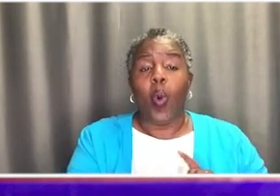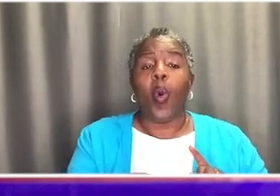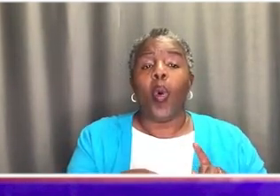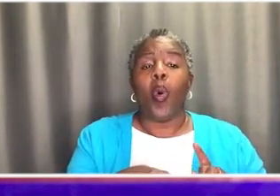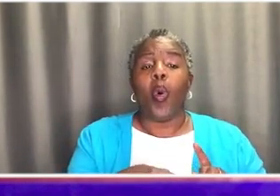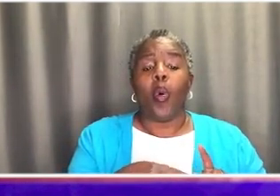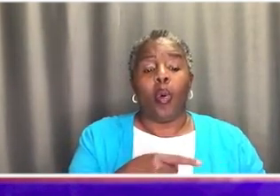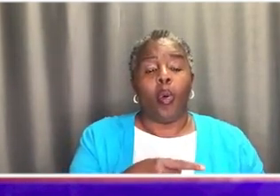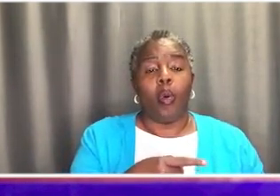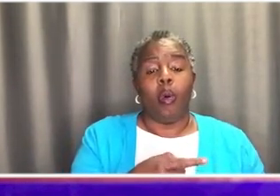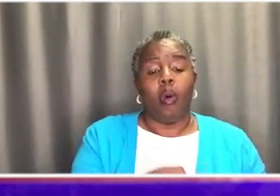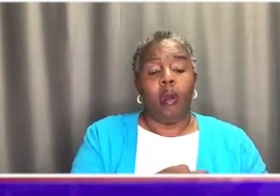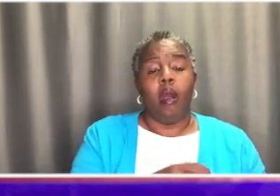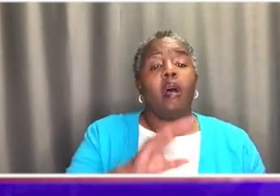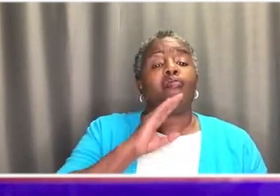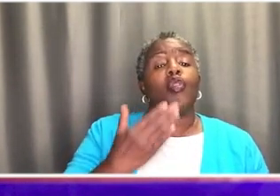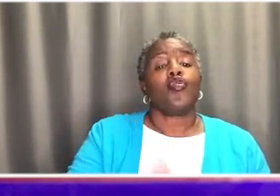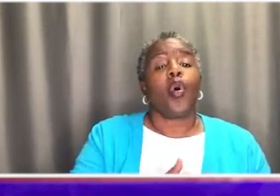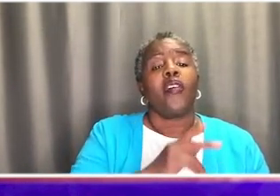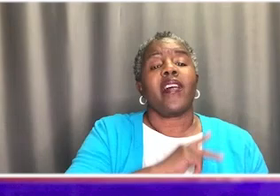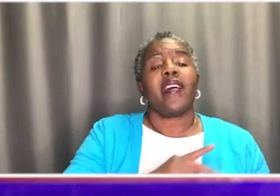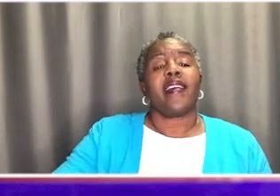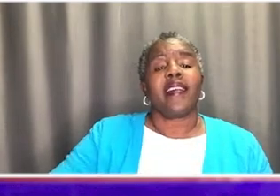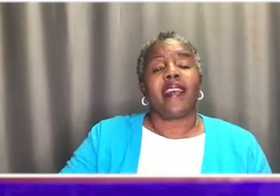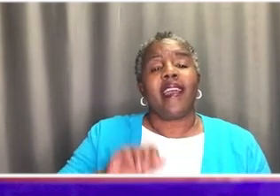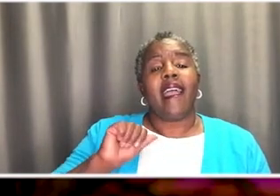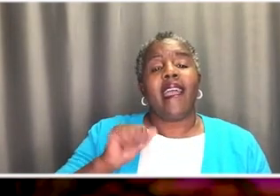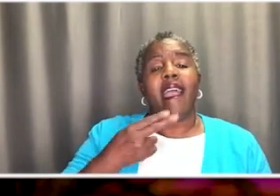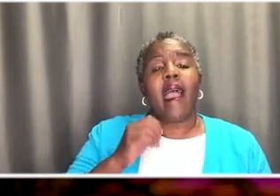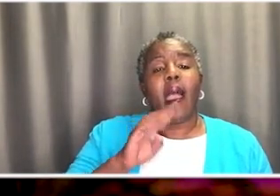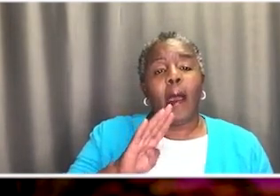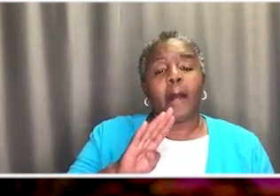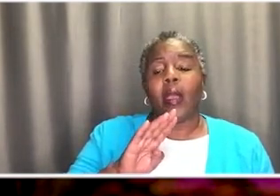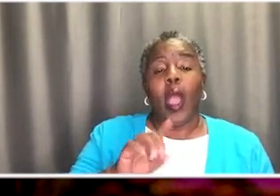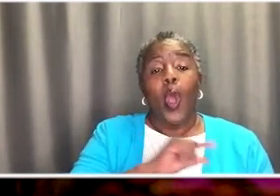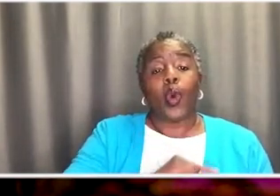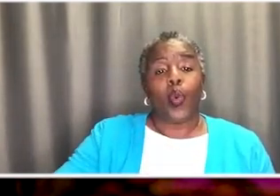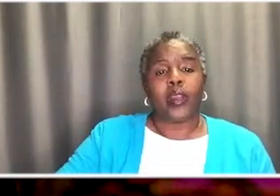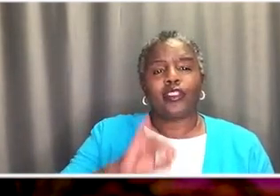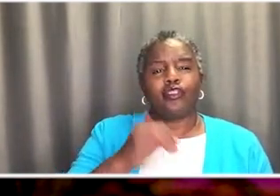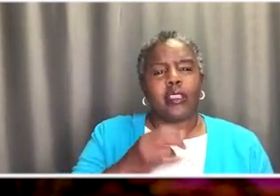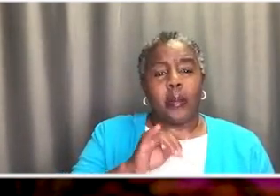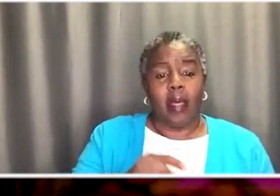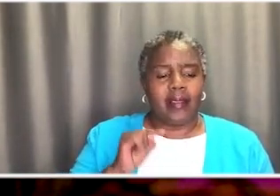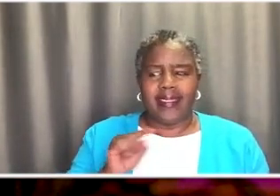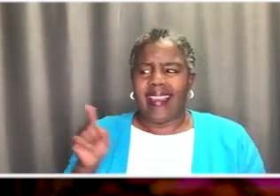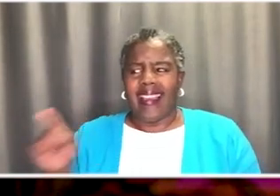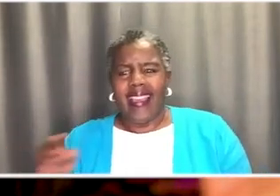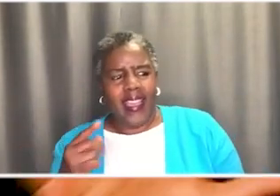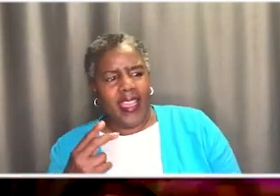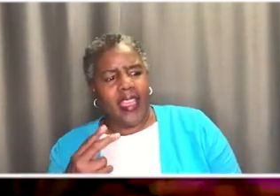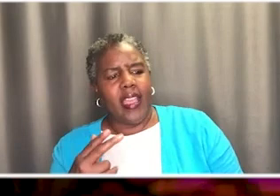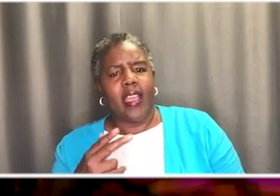who was the daughter of King Ahab and Queen Jezebel. And he was the one that called the nation